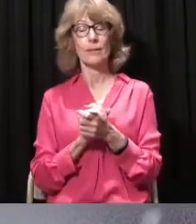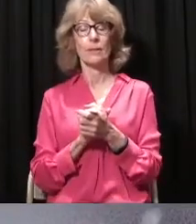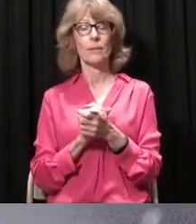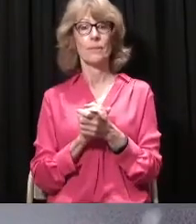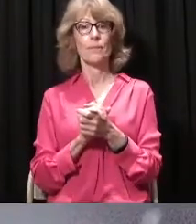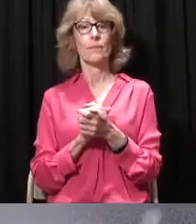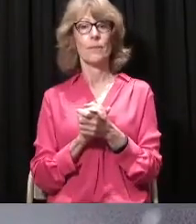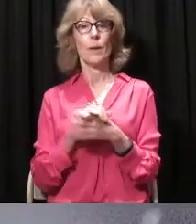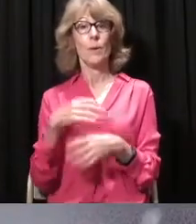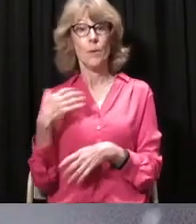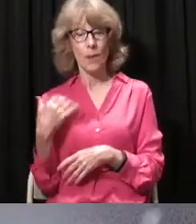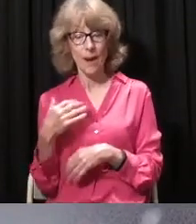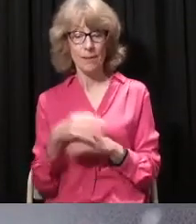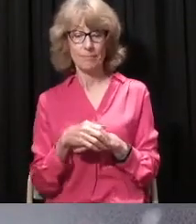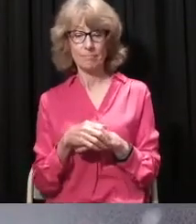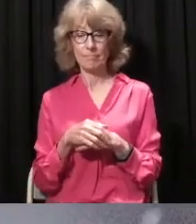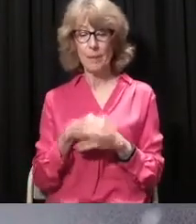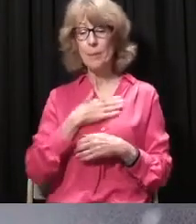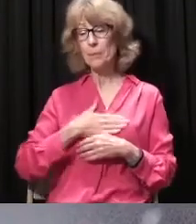And I want to ask for your forgiveness.